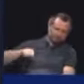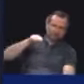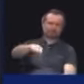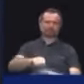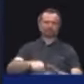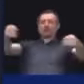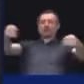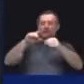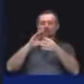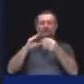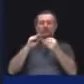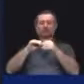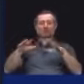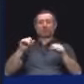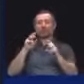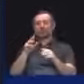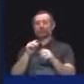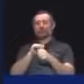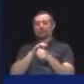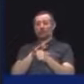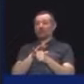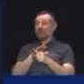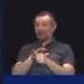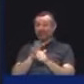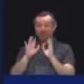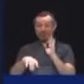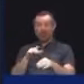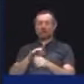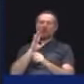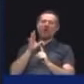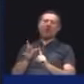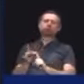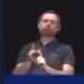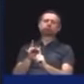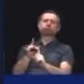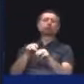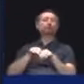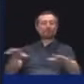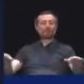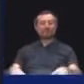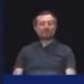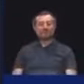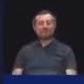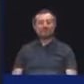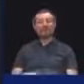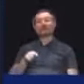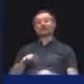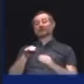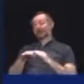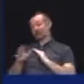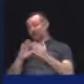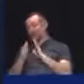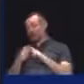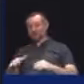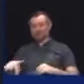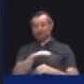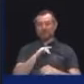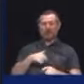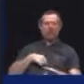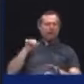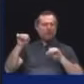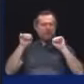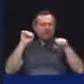the mission. And we have to get in those communities, and we have to knock on those doors, and we have to convince